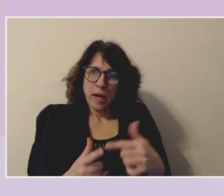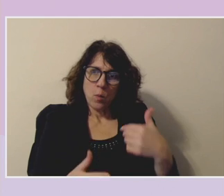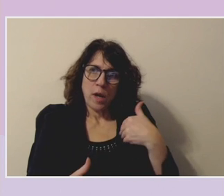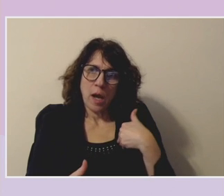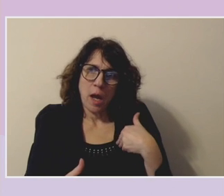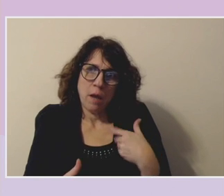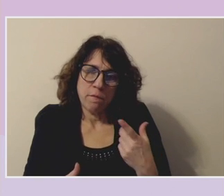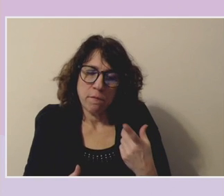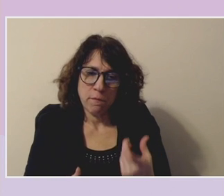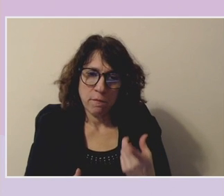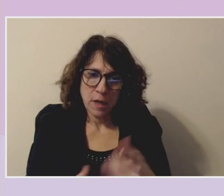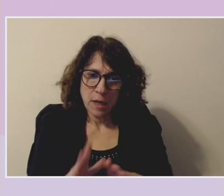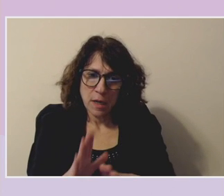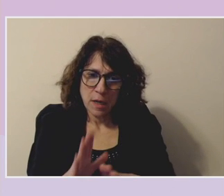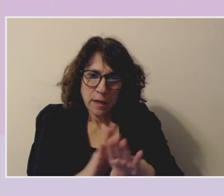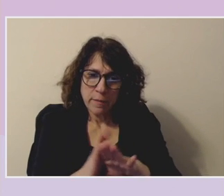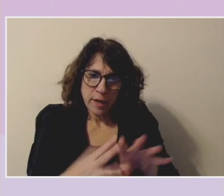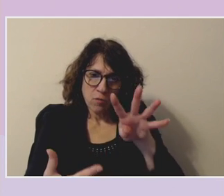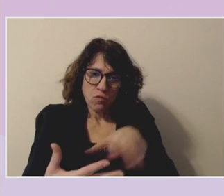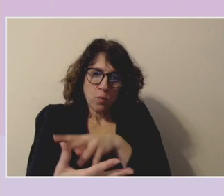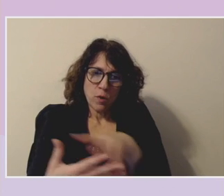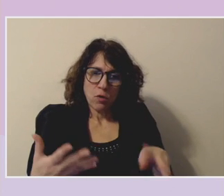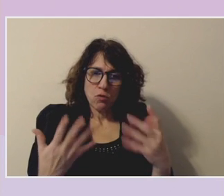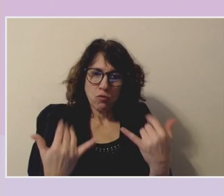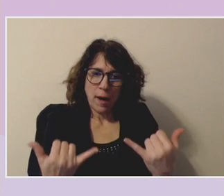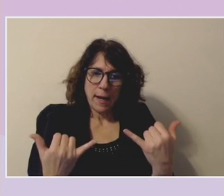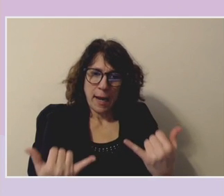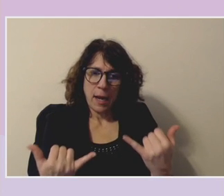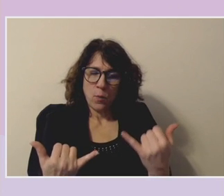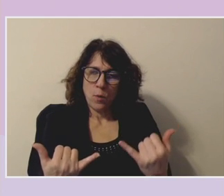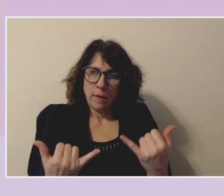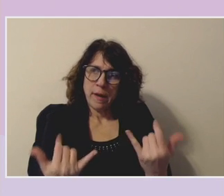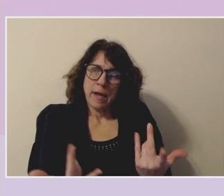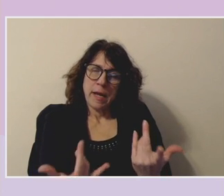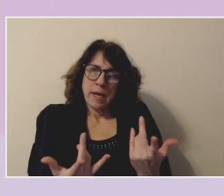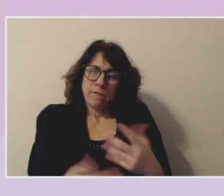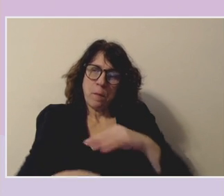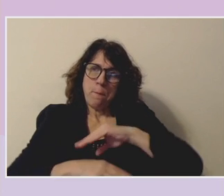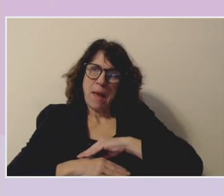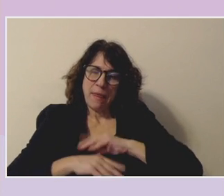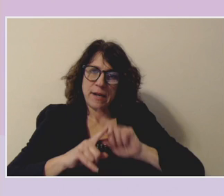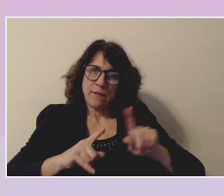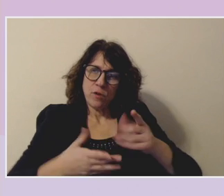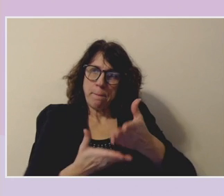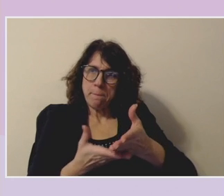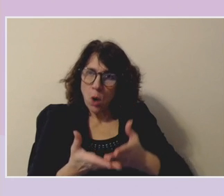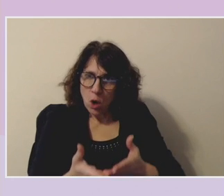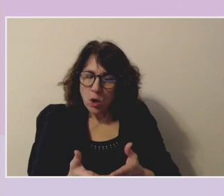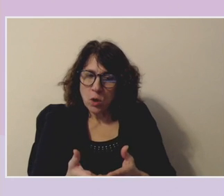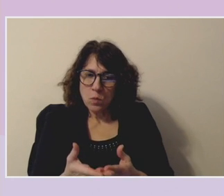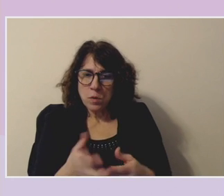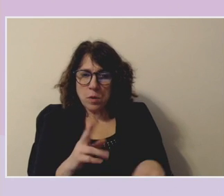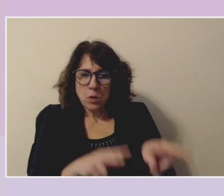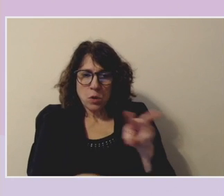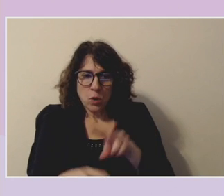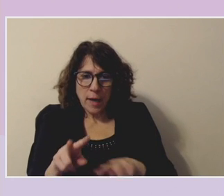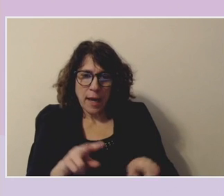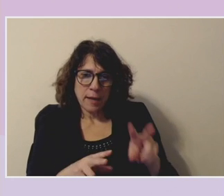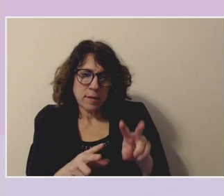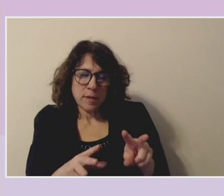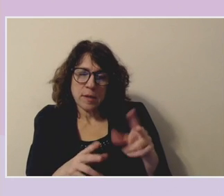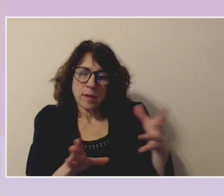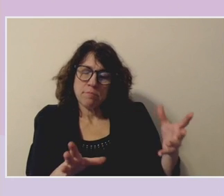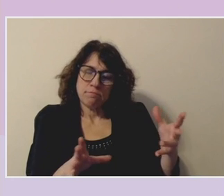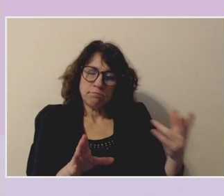we're developing a rubric right now that once they've met all those different pieces, then we would look at bringing them on as a community school. We